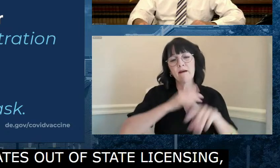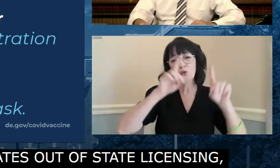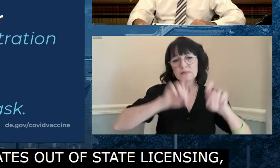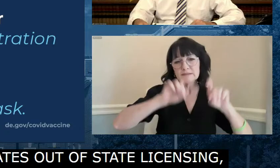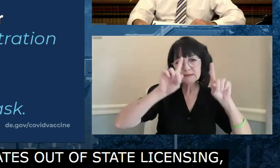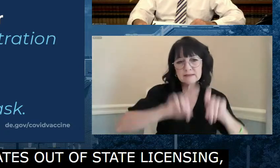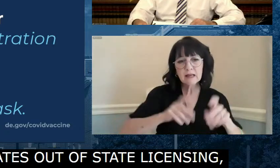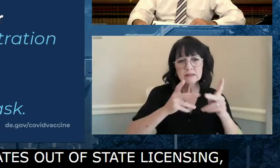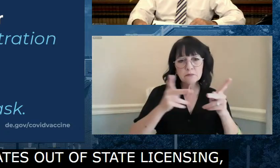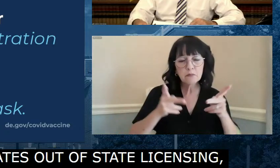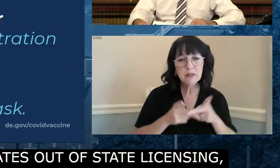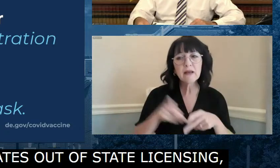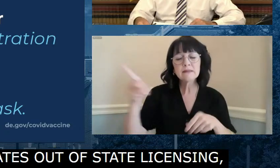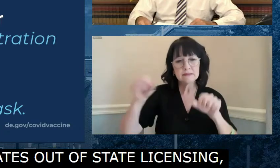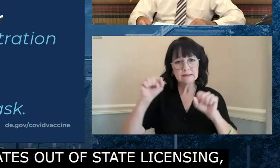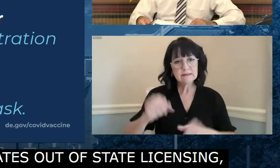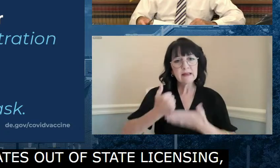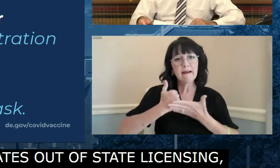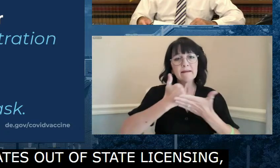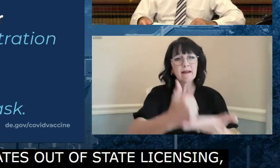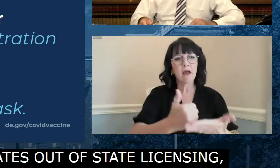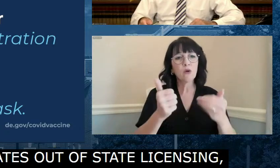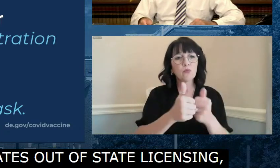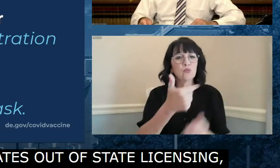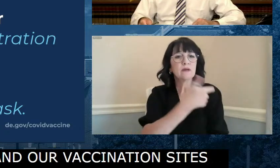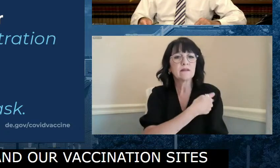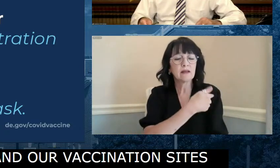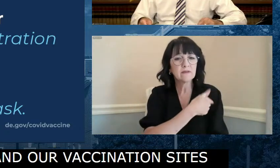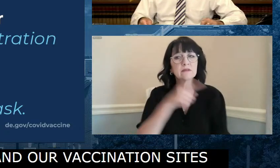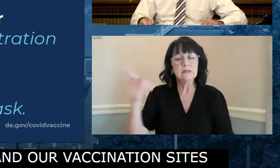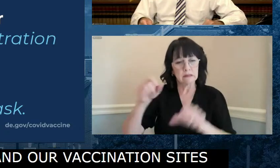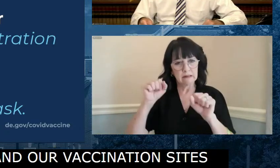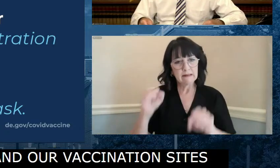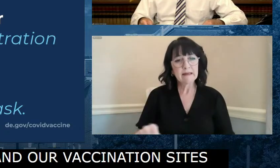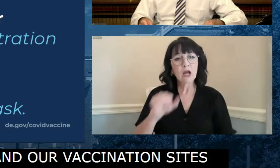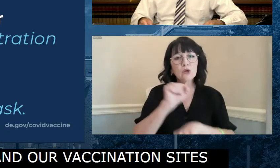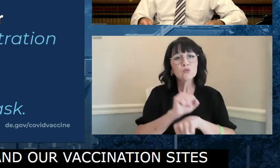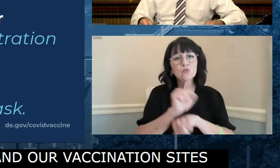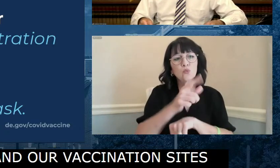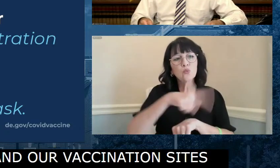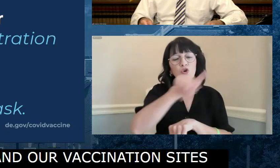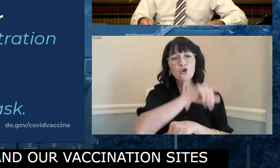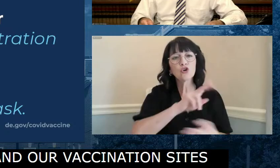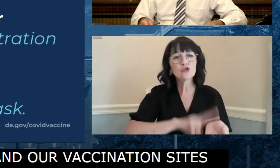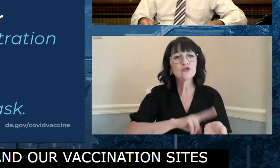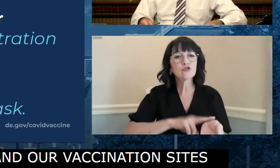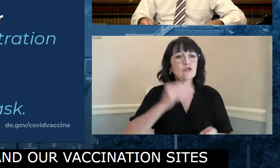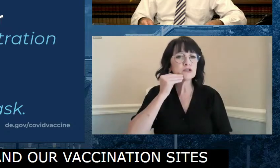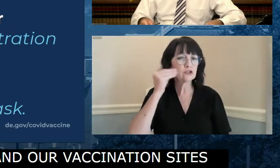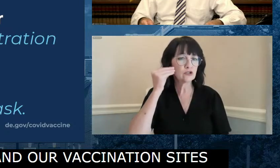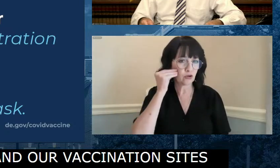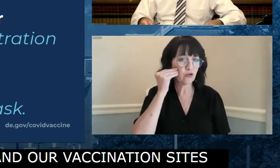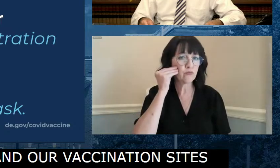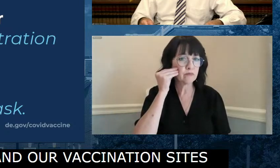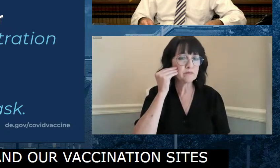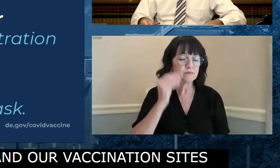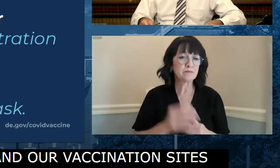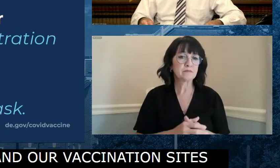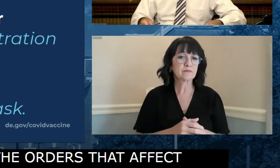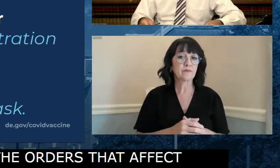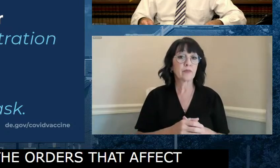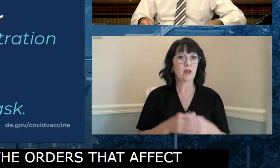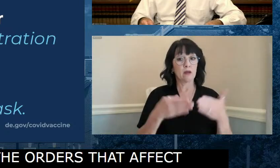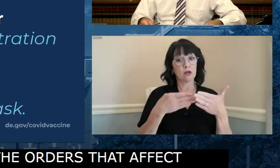sites, in nursing homes, some of the orders that affect those. But we do not have the broad state